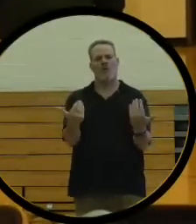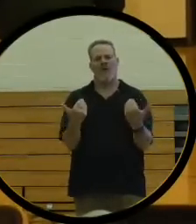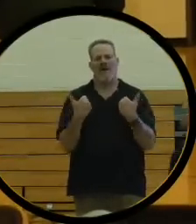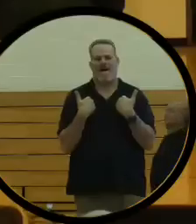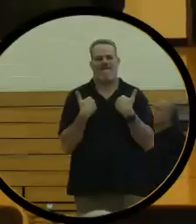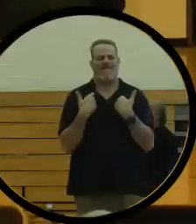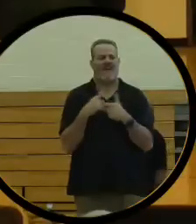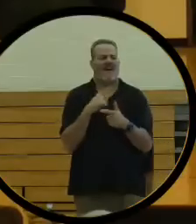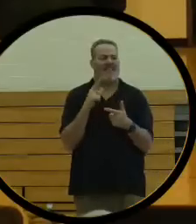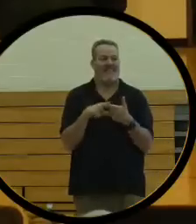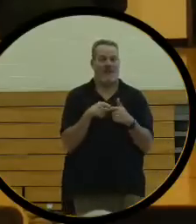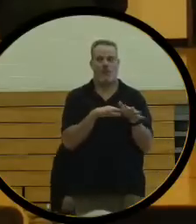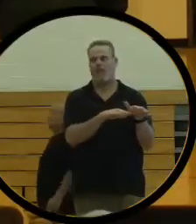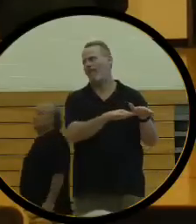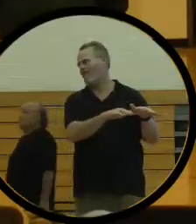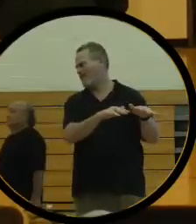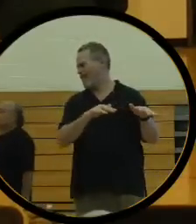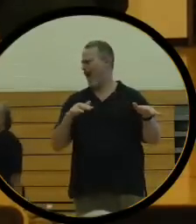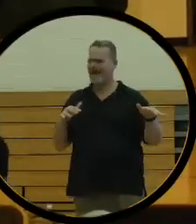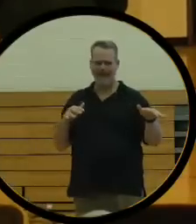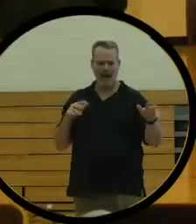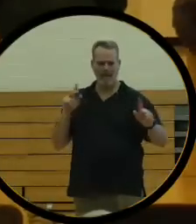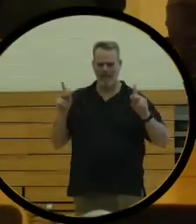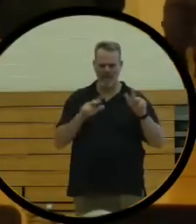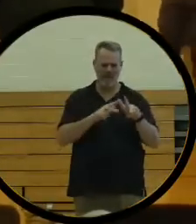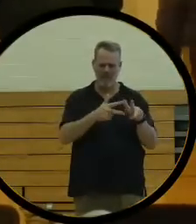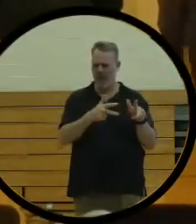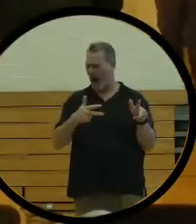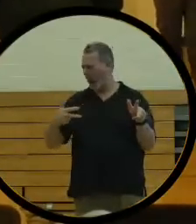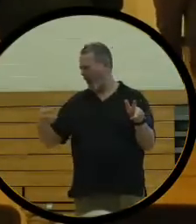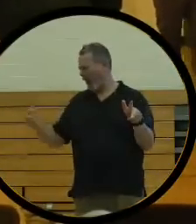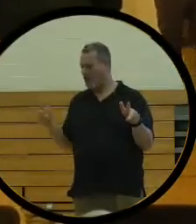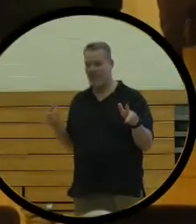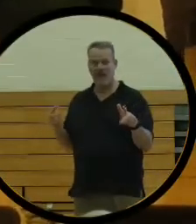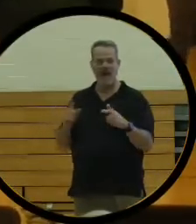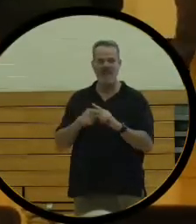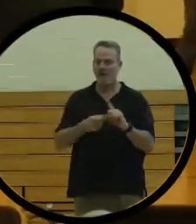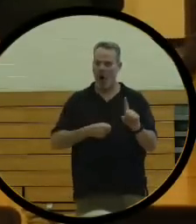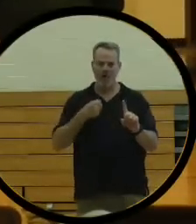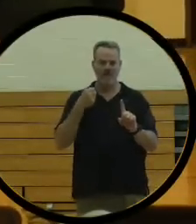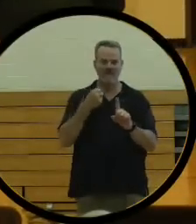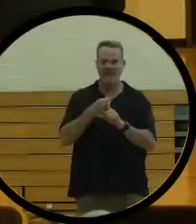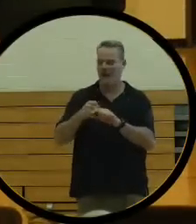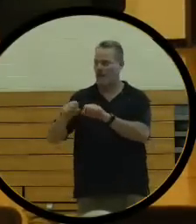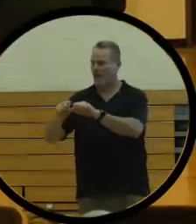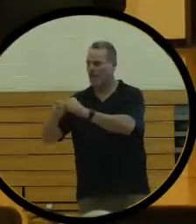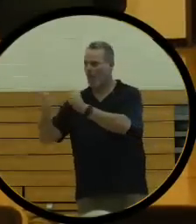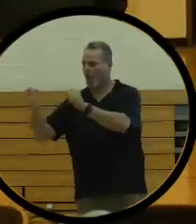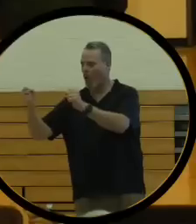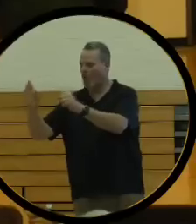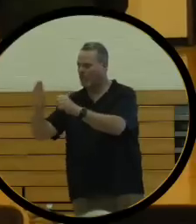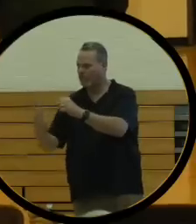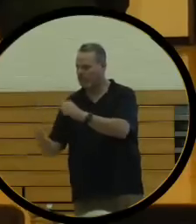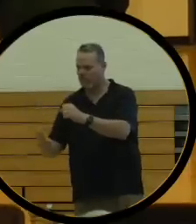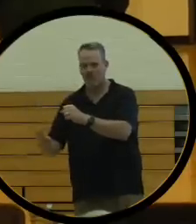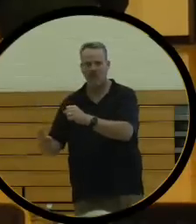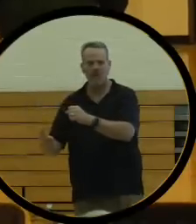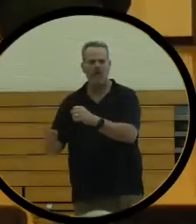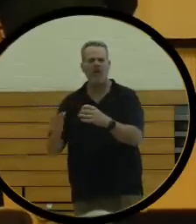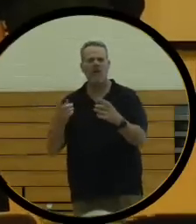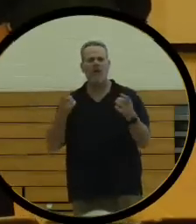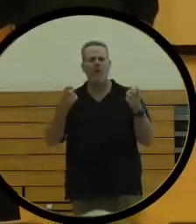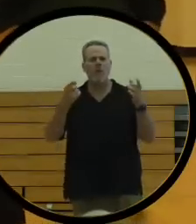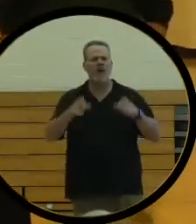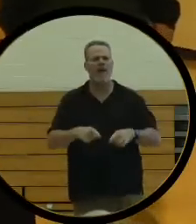And then, you know, we're backed up, we got all these people there, yeah? And then all of a sudden, it broke on that end. What